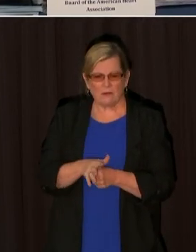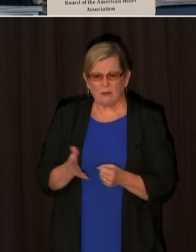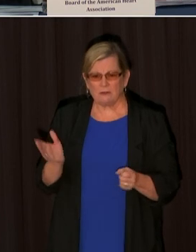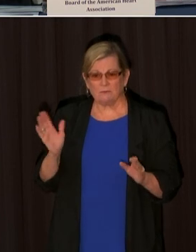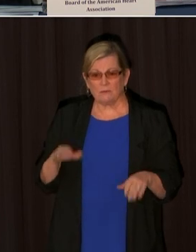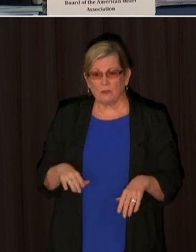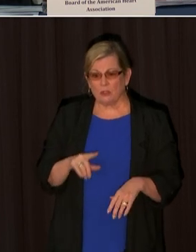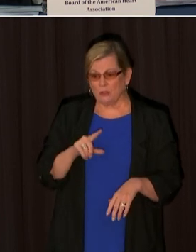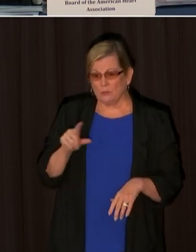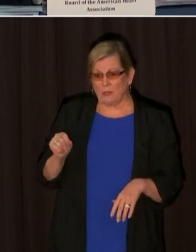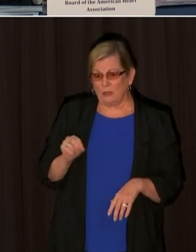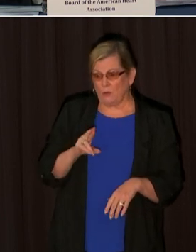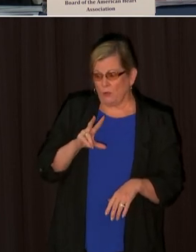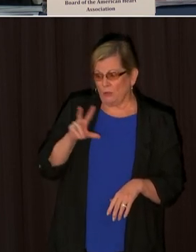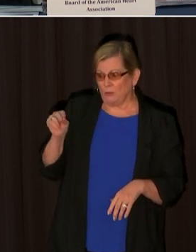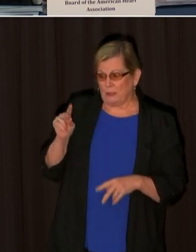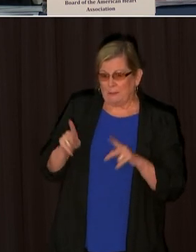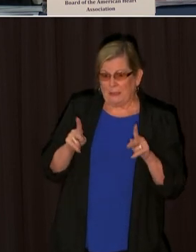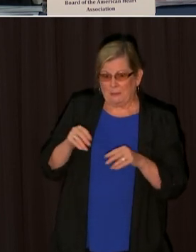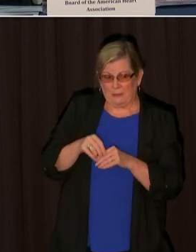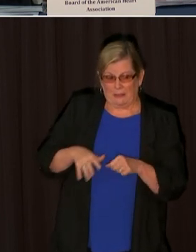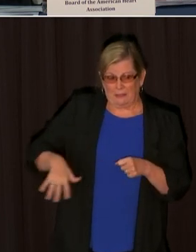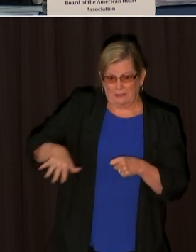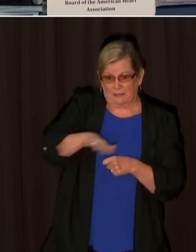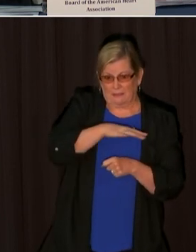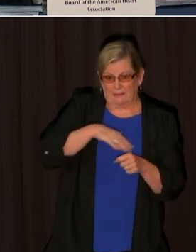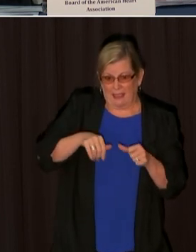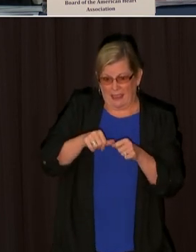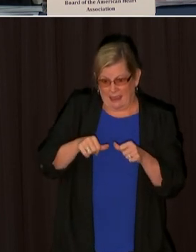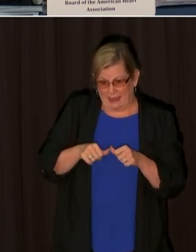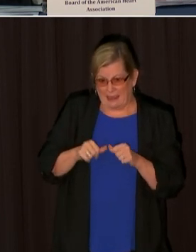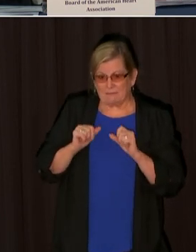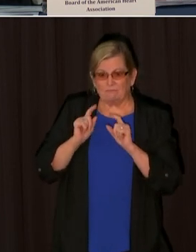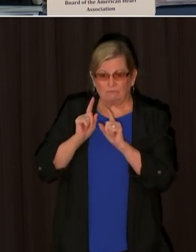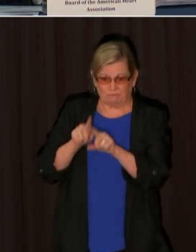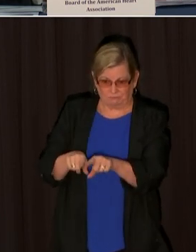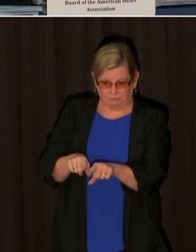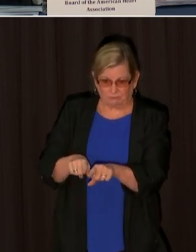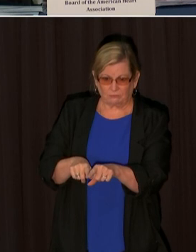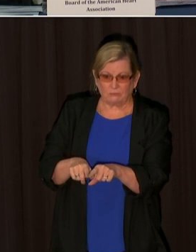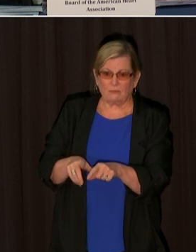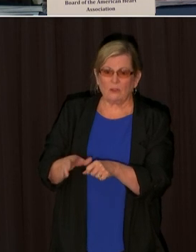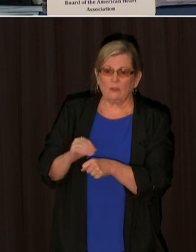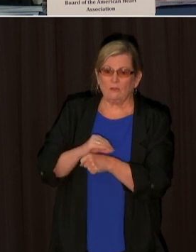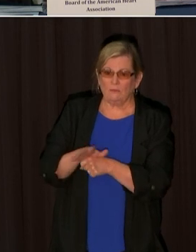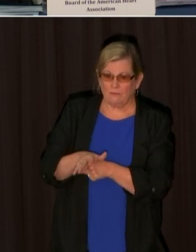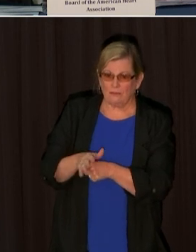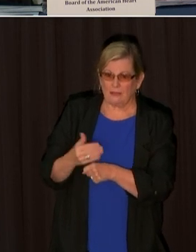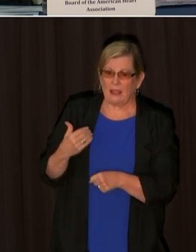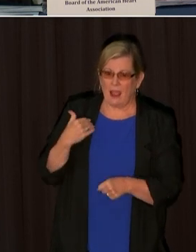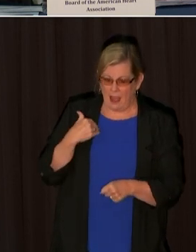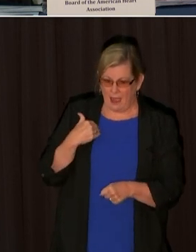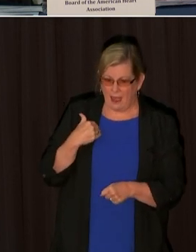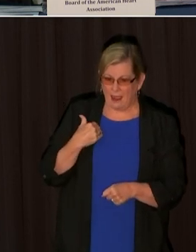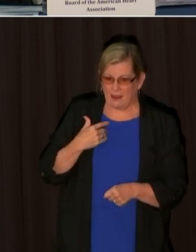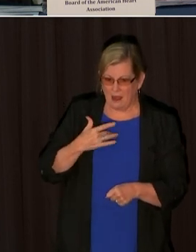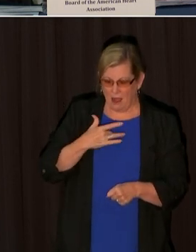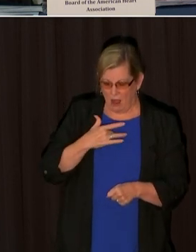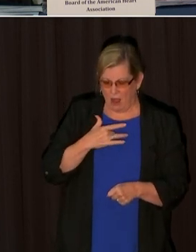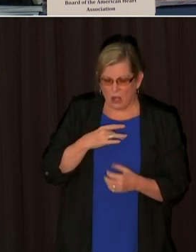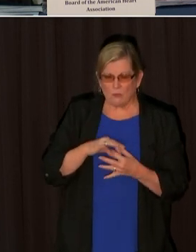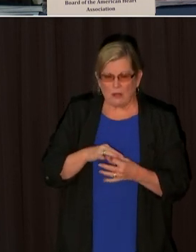that came in to the hospital with COVID had cardiovascular events, so cardiovascular related deaths across the